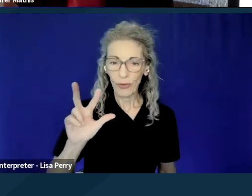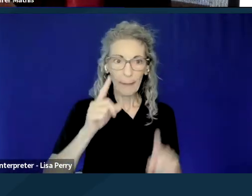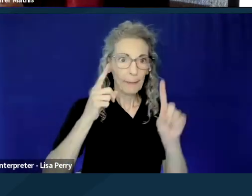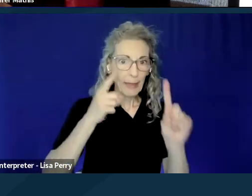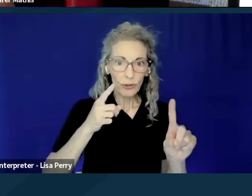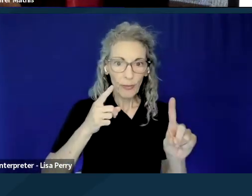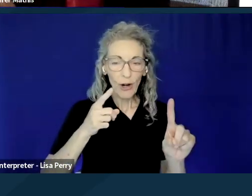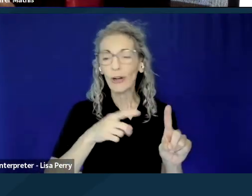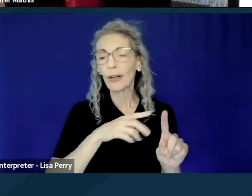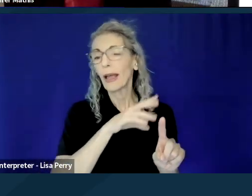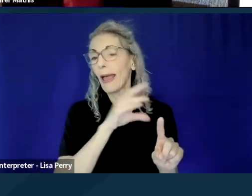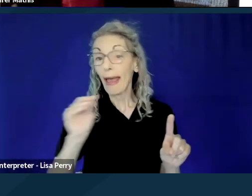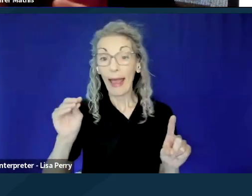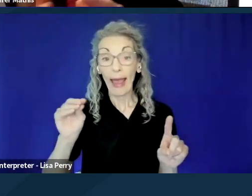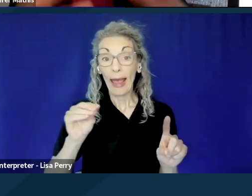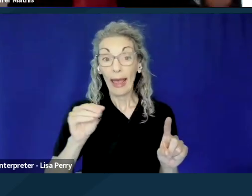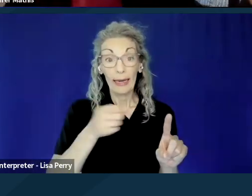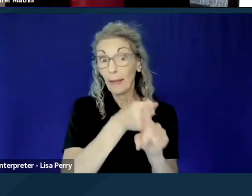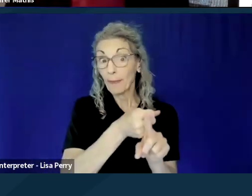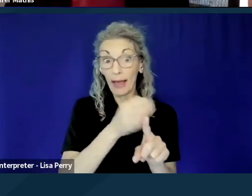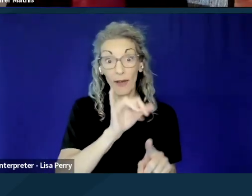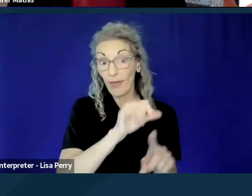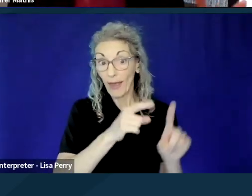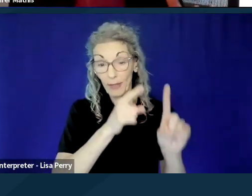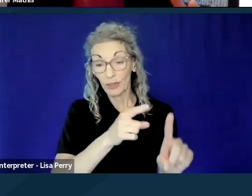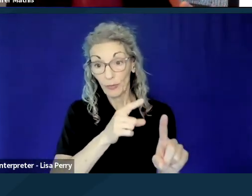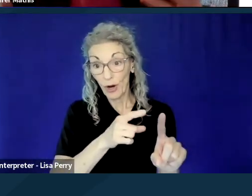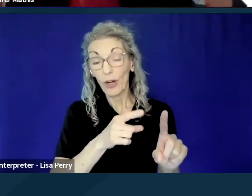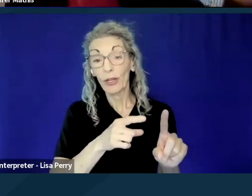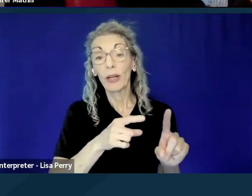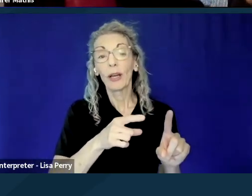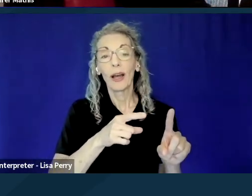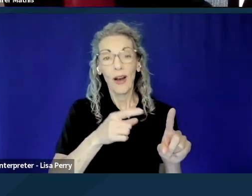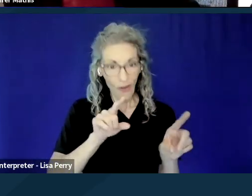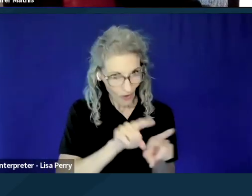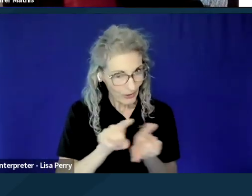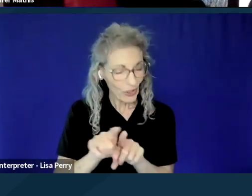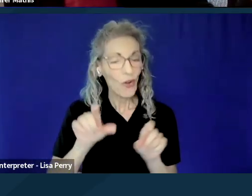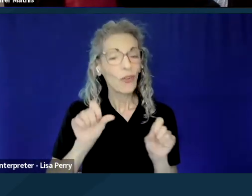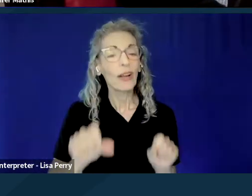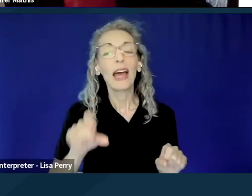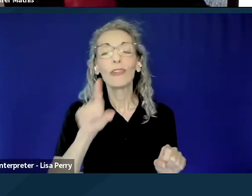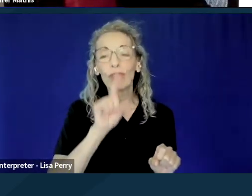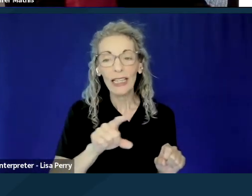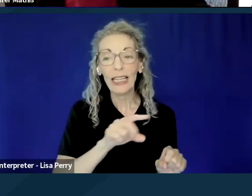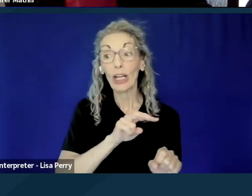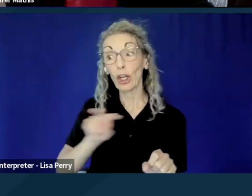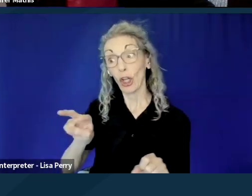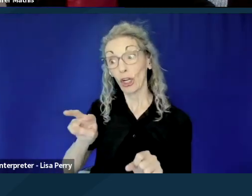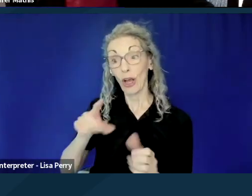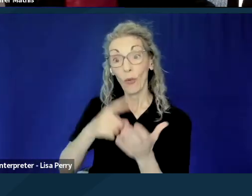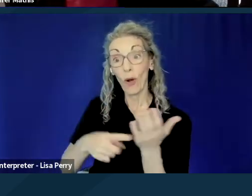benchmark and what the impact of it was, we can also, I think, draw some inferences from what